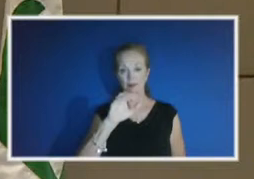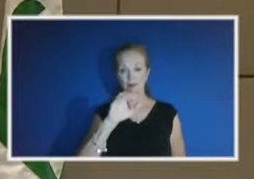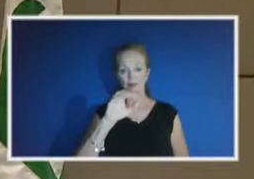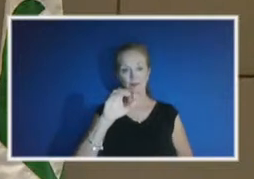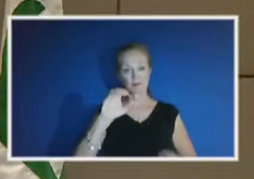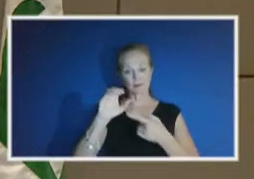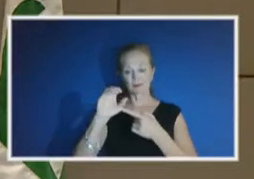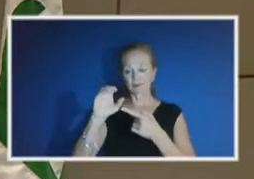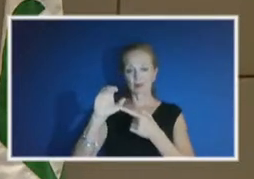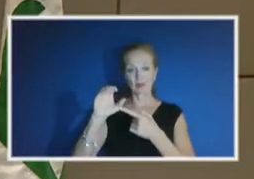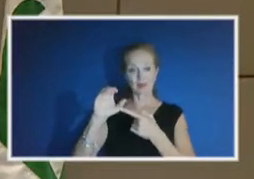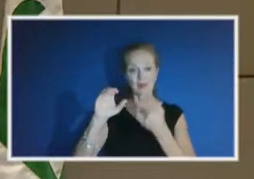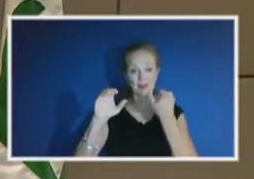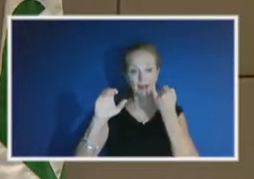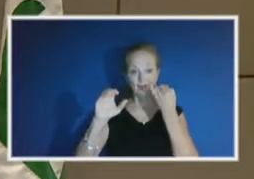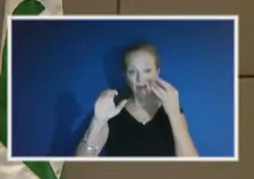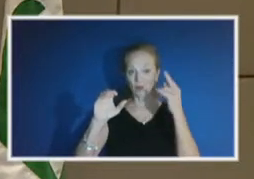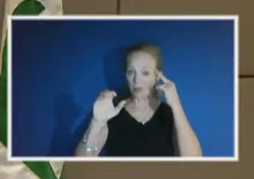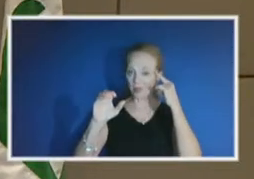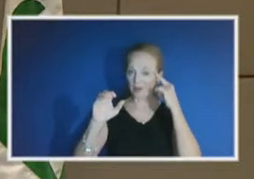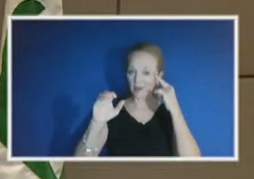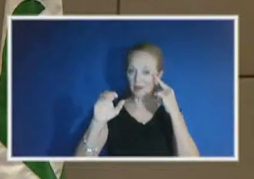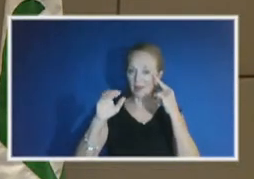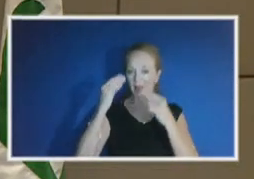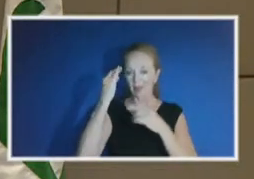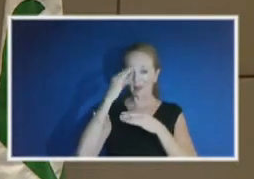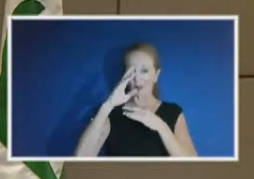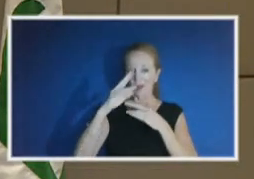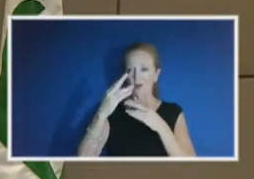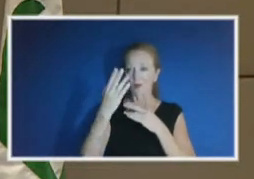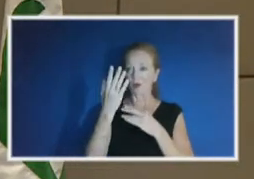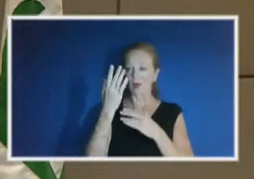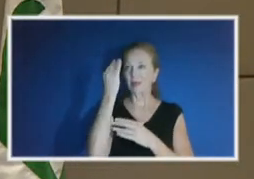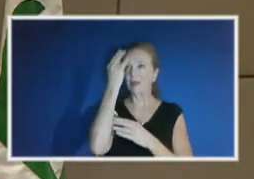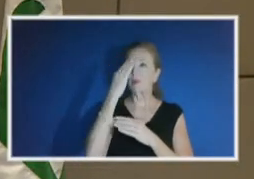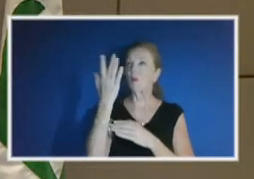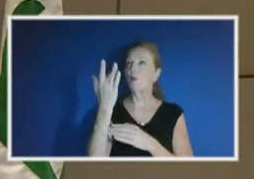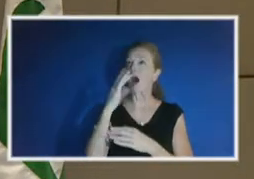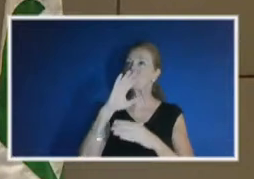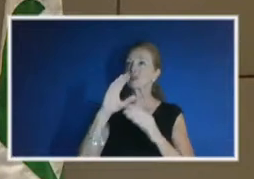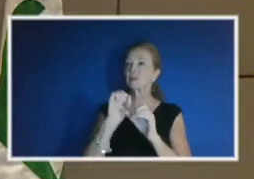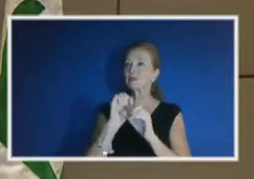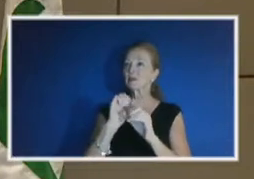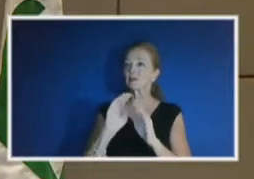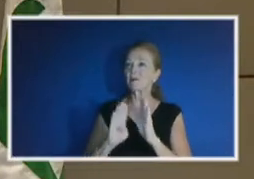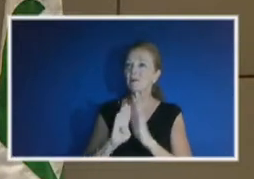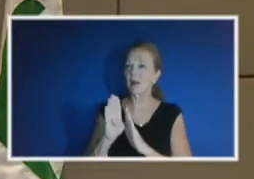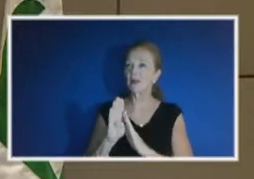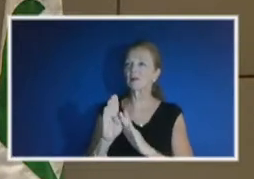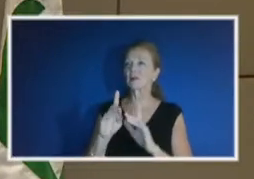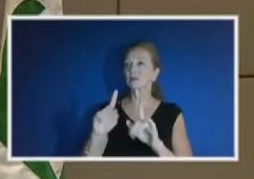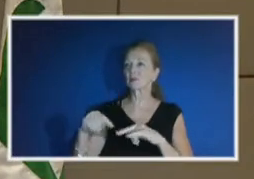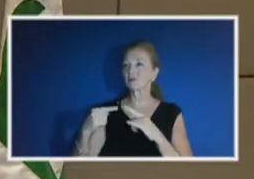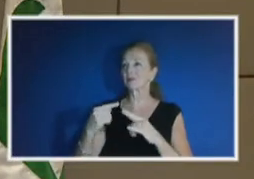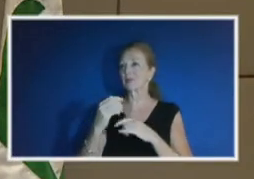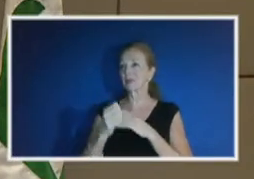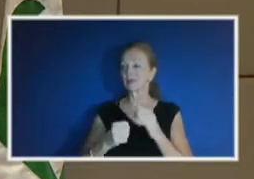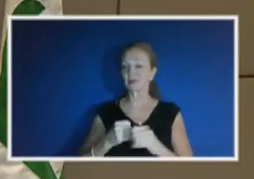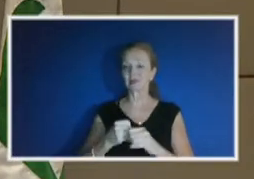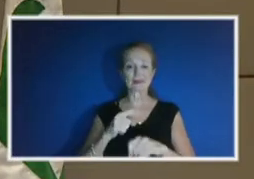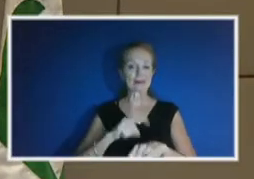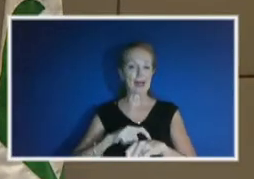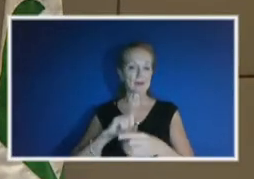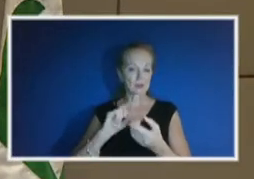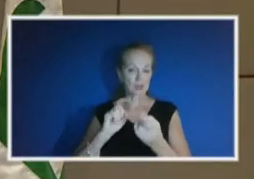if you think about why it was formed and some good work that's been done over the years, obviously times have evolved, they need